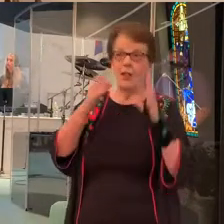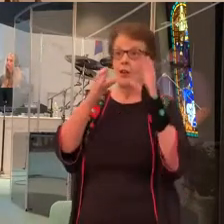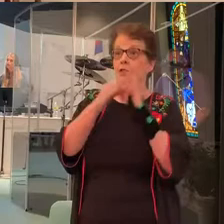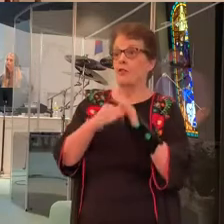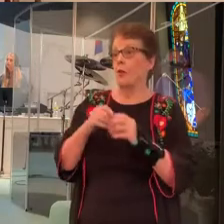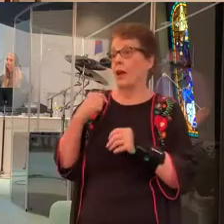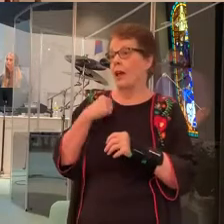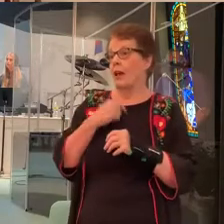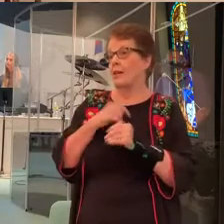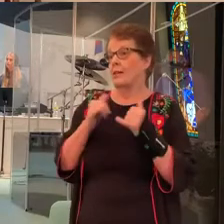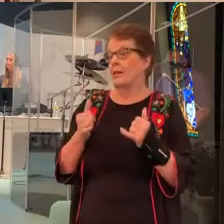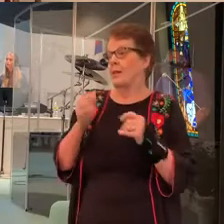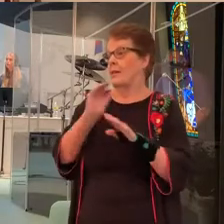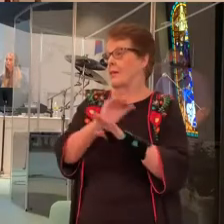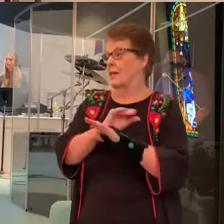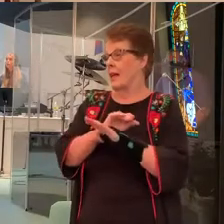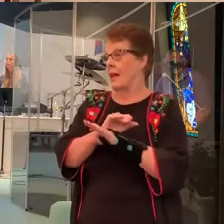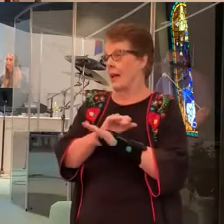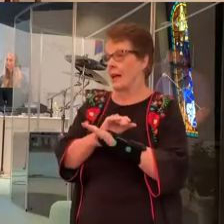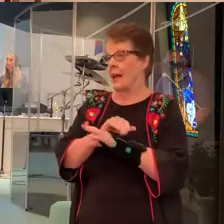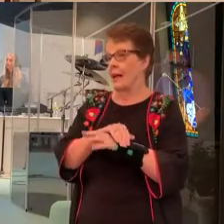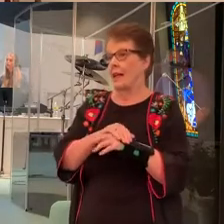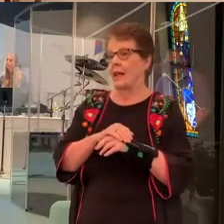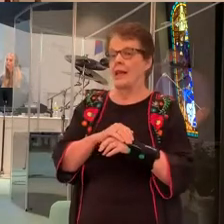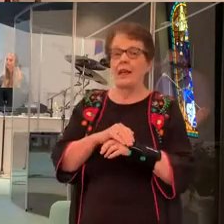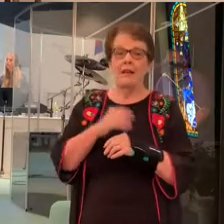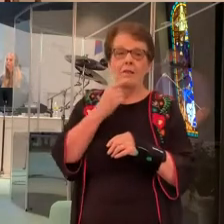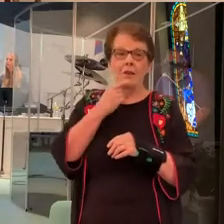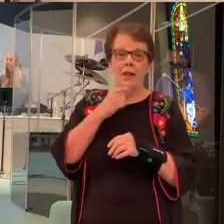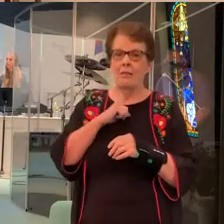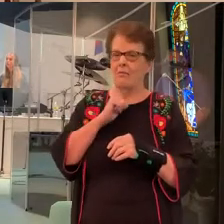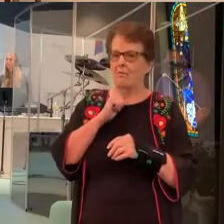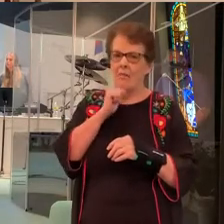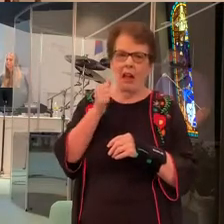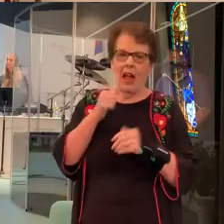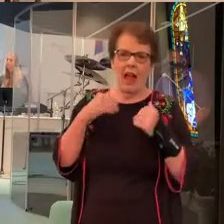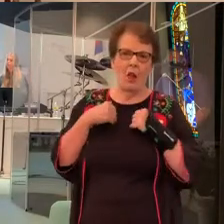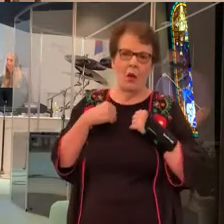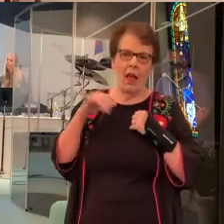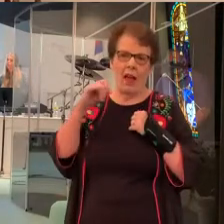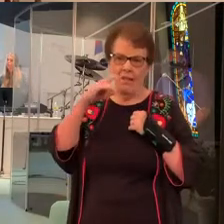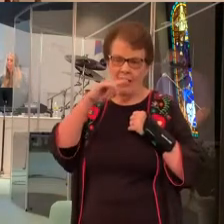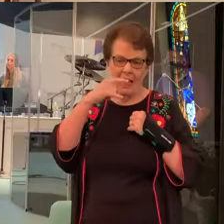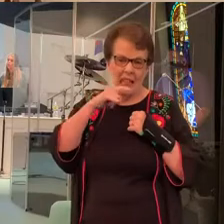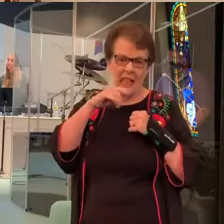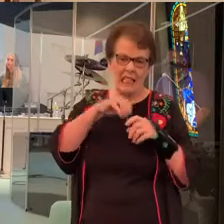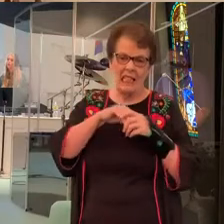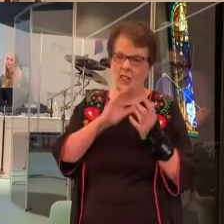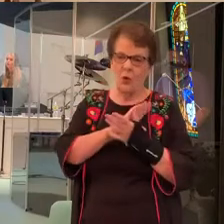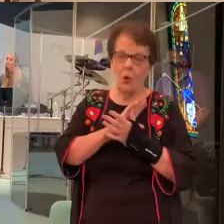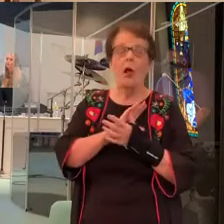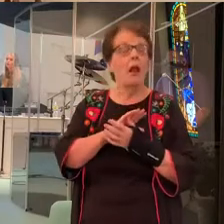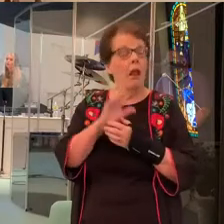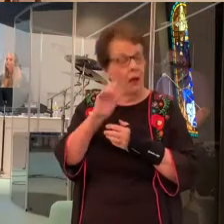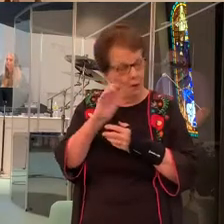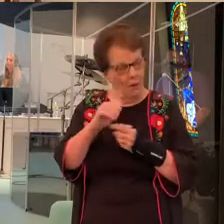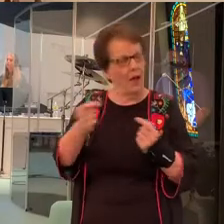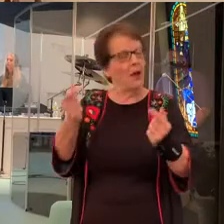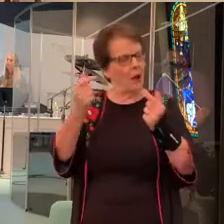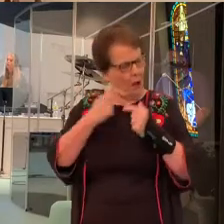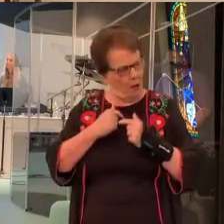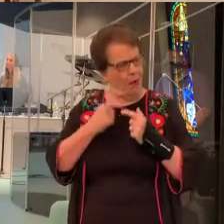on it. Don't think, well, that's really not me. I don't have kids in school. Come and be a part of a community event that I think is going to be a